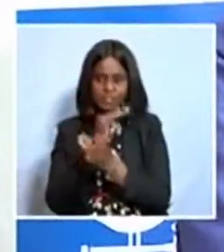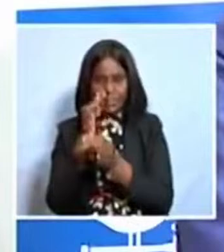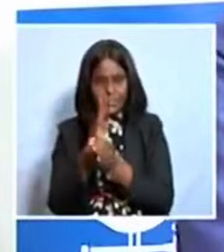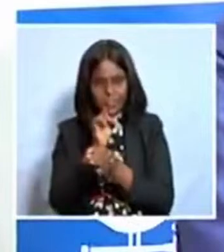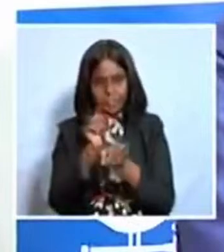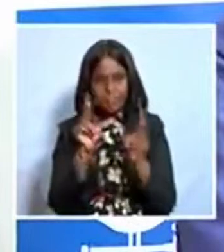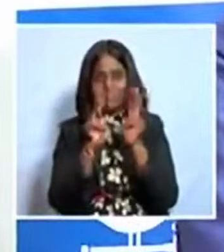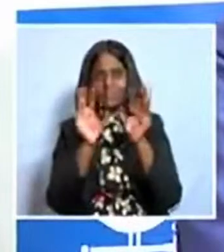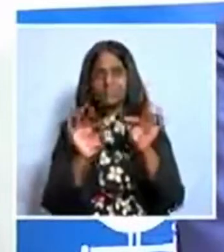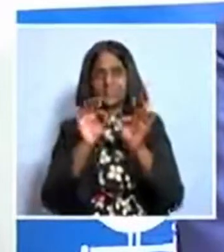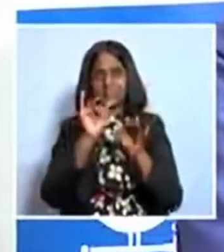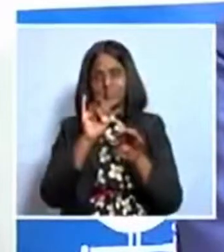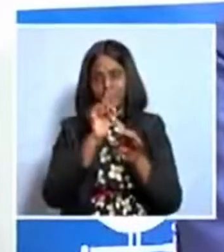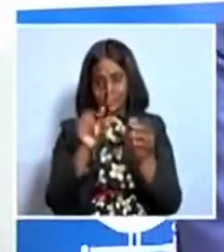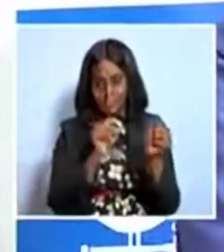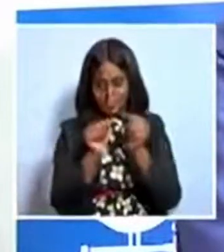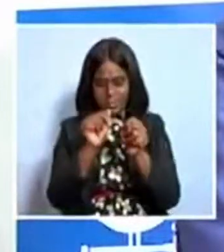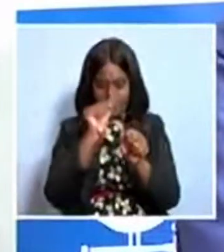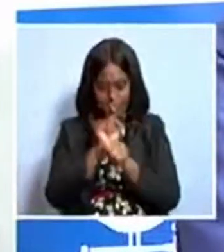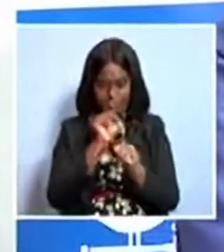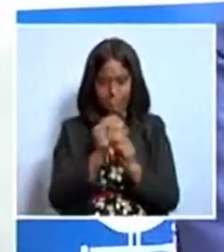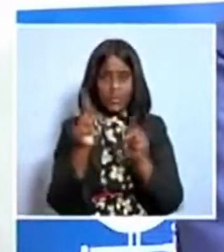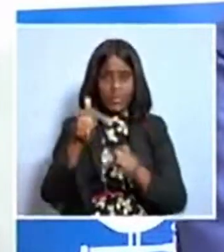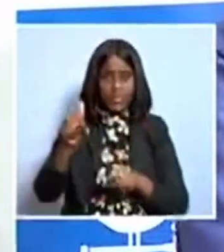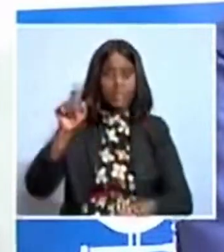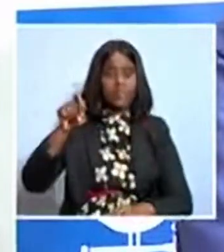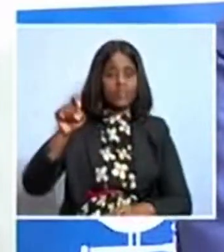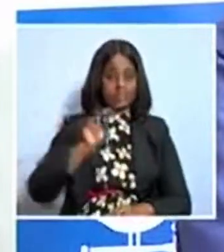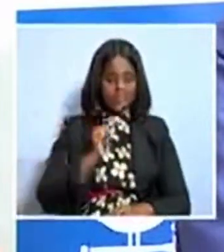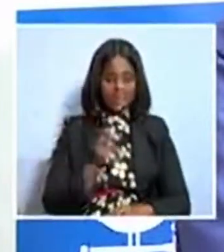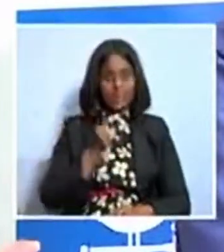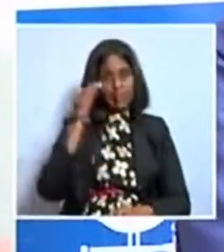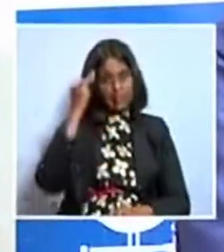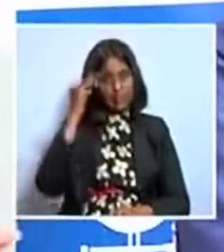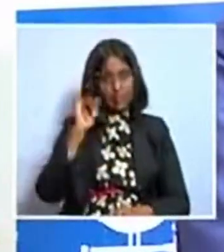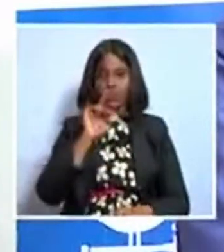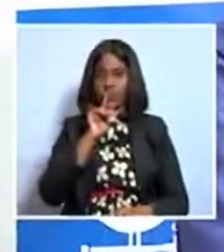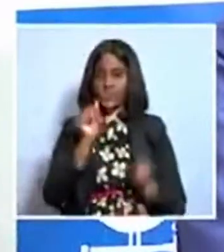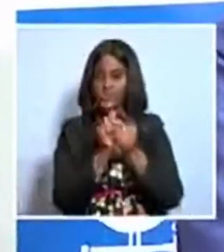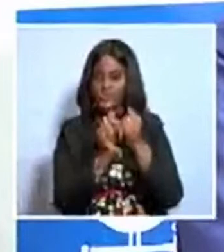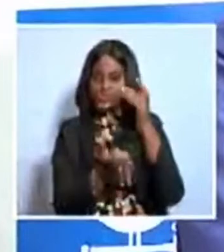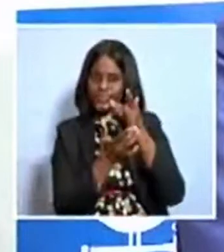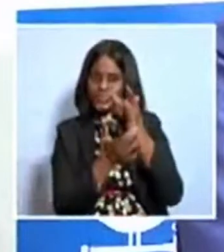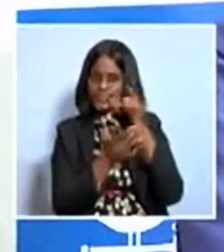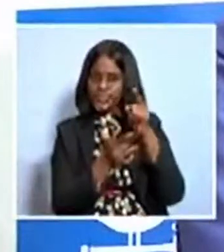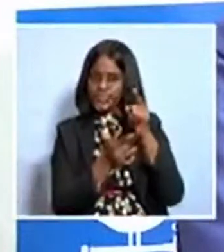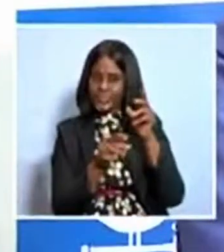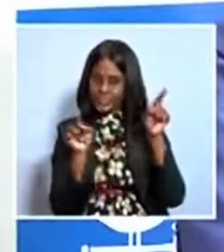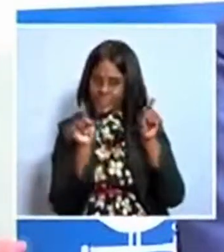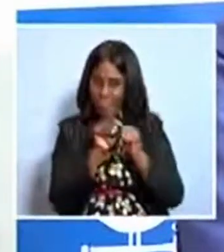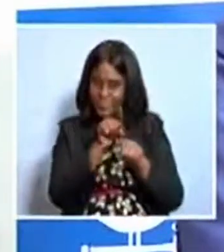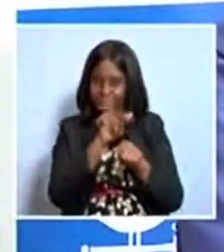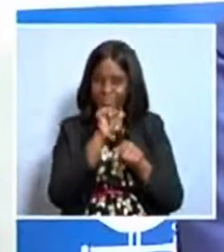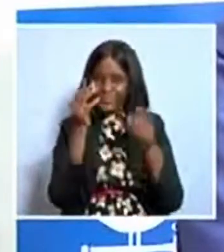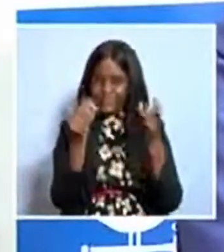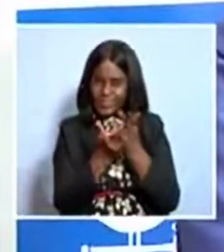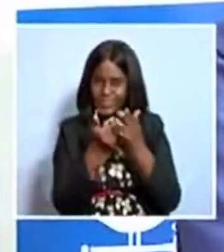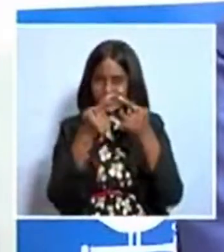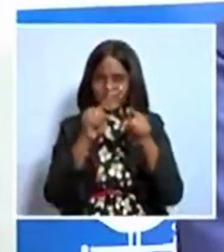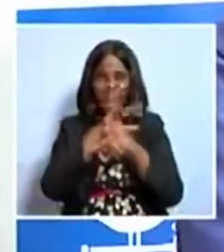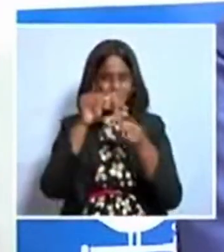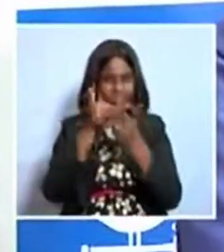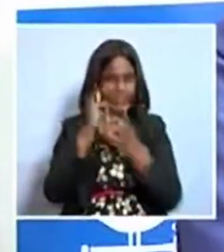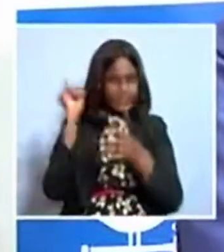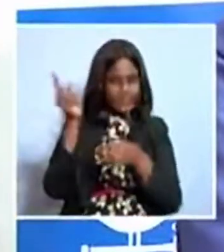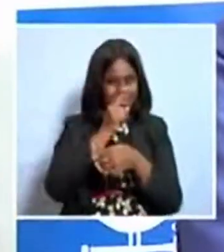very important that the system works when it needs to. And we know that, with technology, systems do go down. That's not a new thing. It happens all over the world.